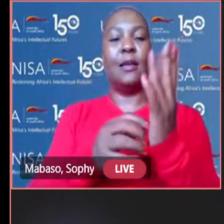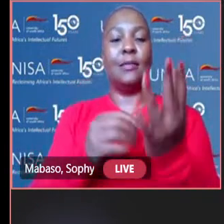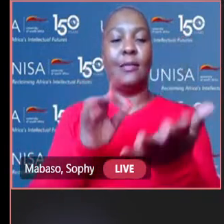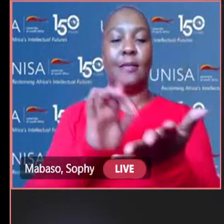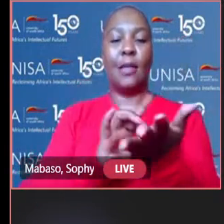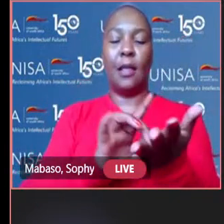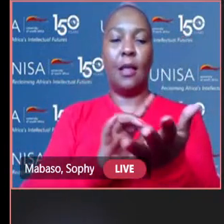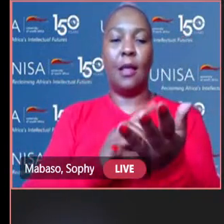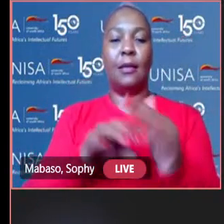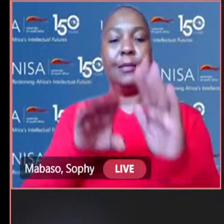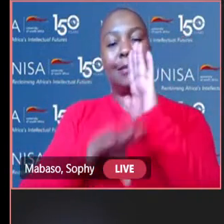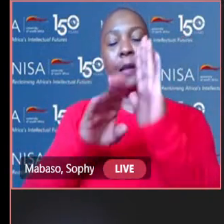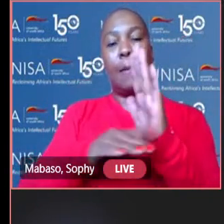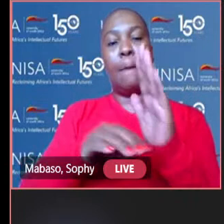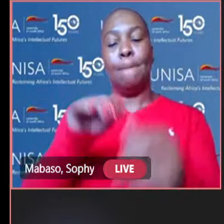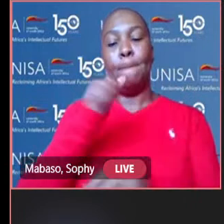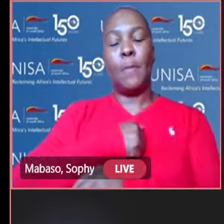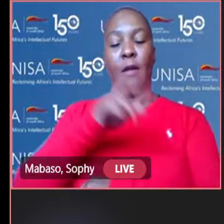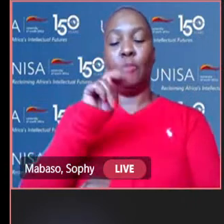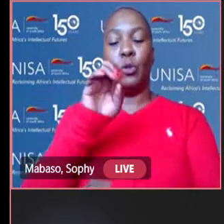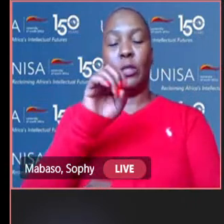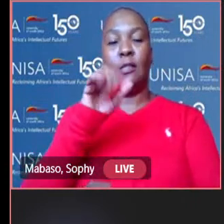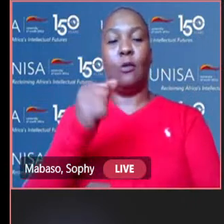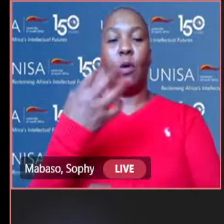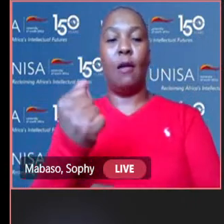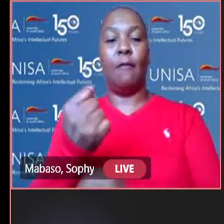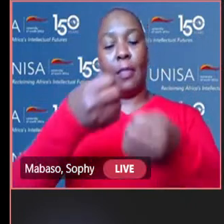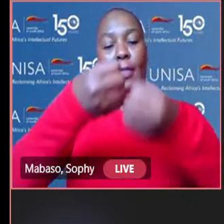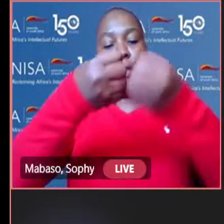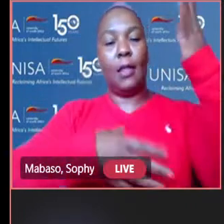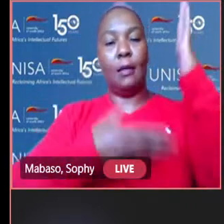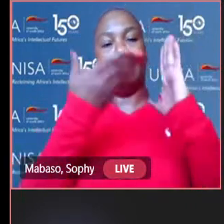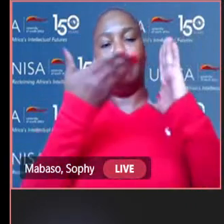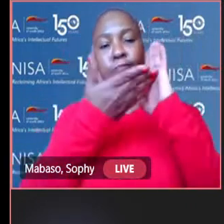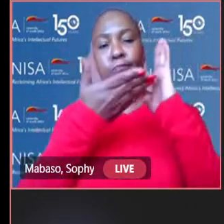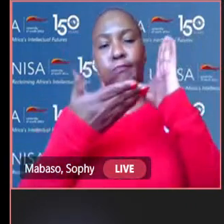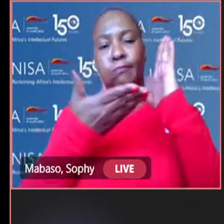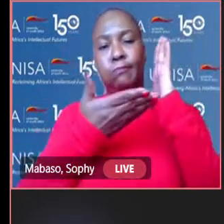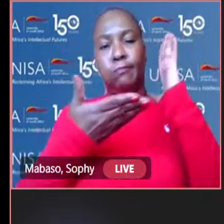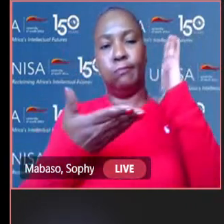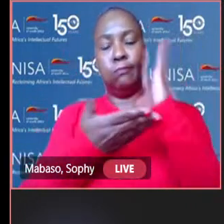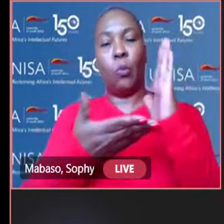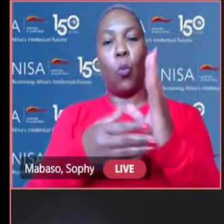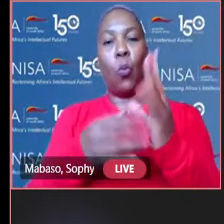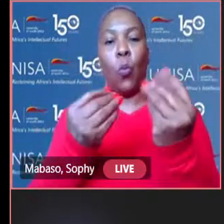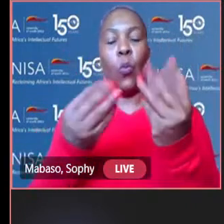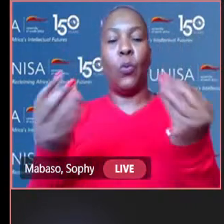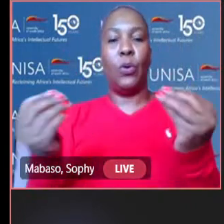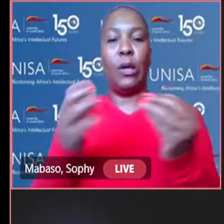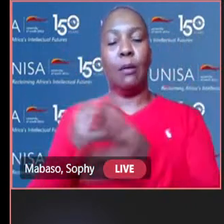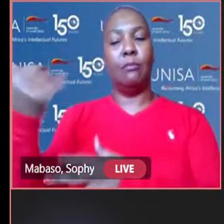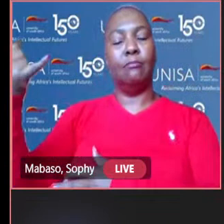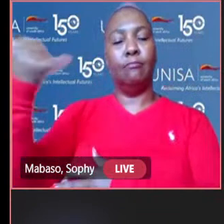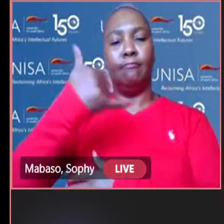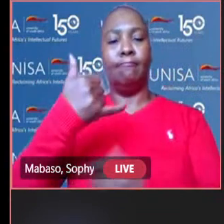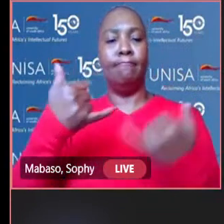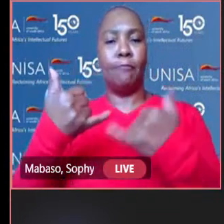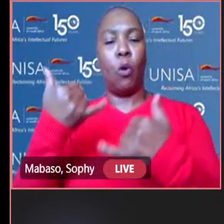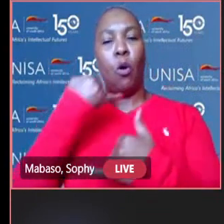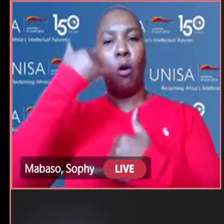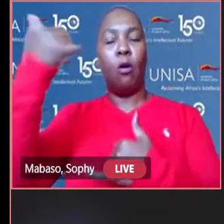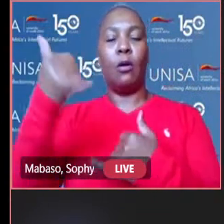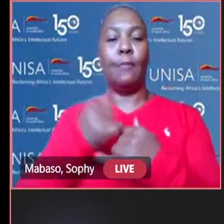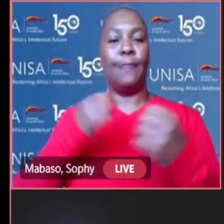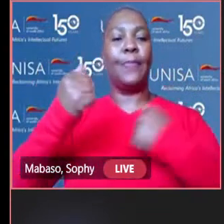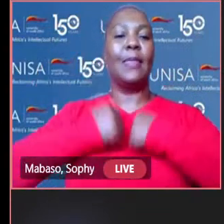under My Unisa. We do have our list that has the location, the numbers. You can also call the administrators.